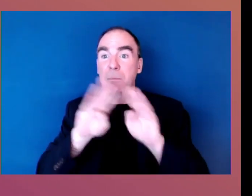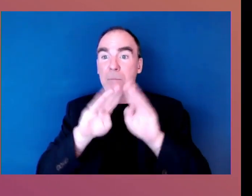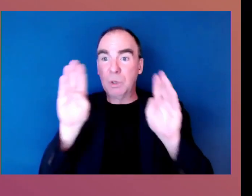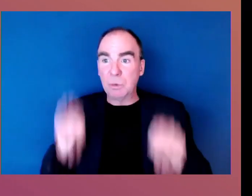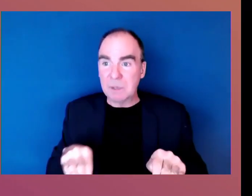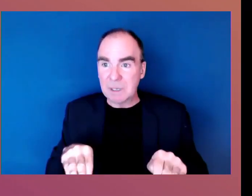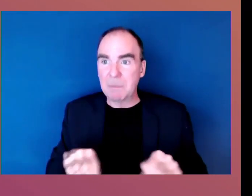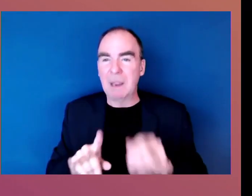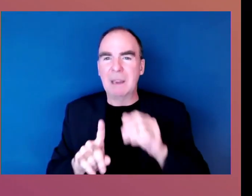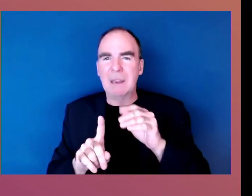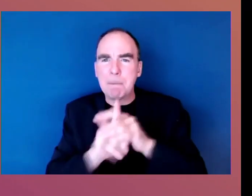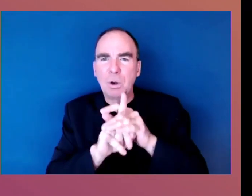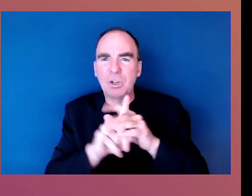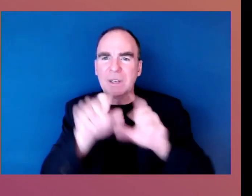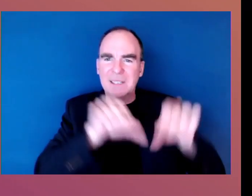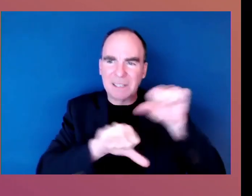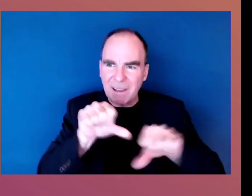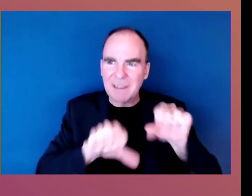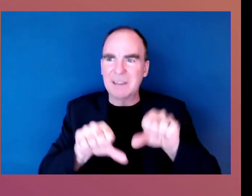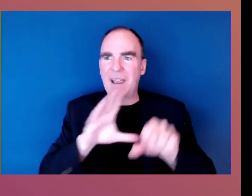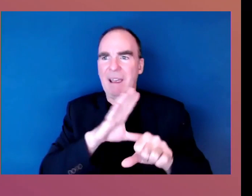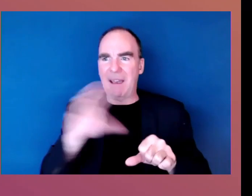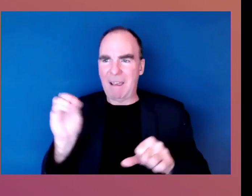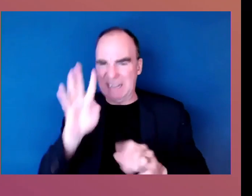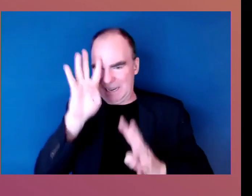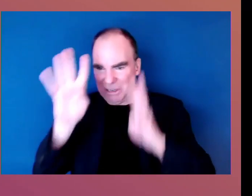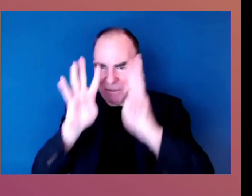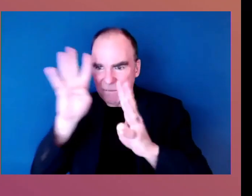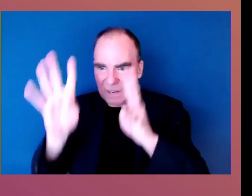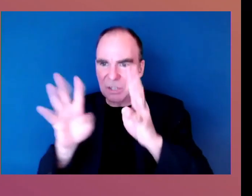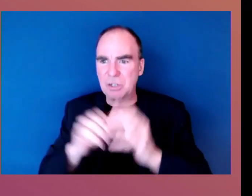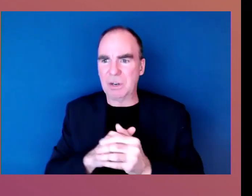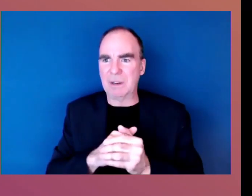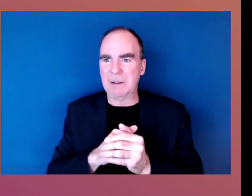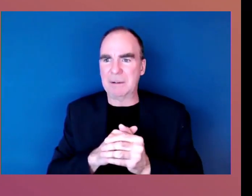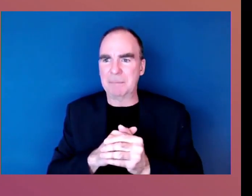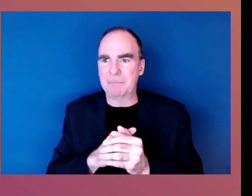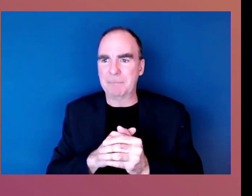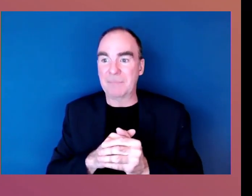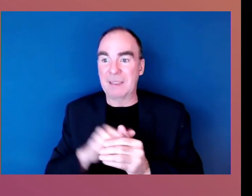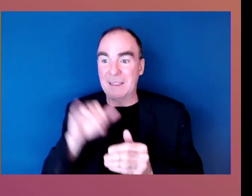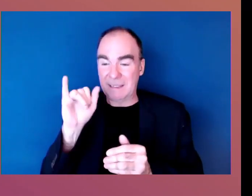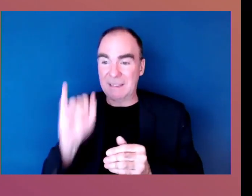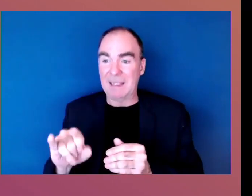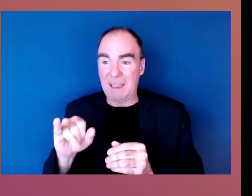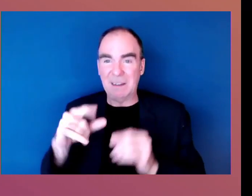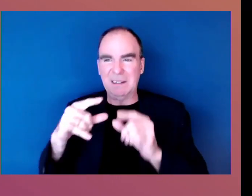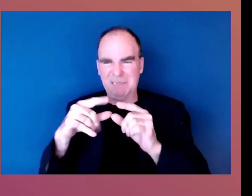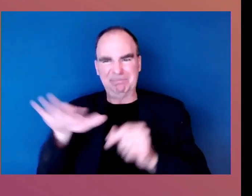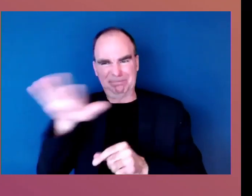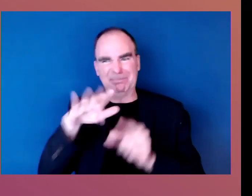and Innovation, nicknamed Miraikan. Mirai means future in Japanese. It is known as its focus on